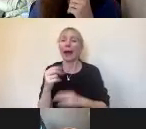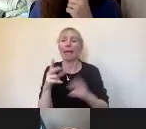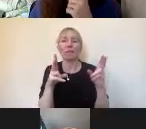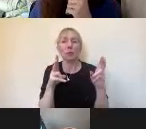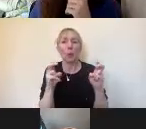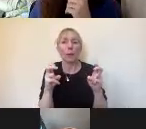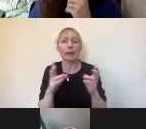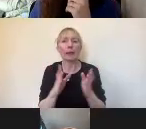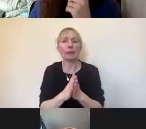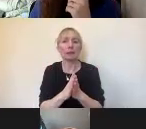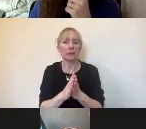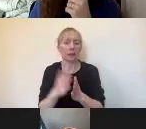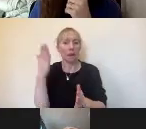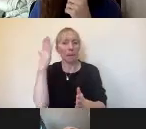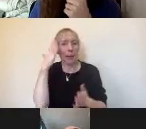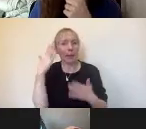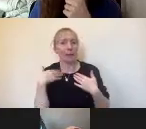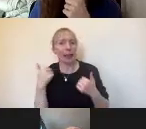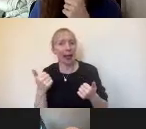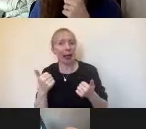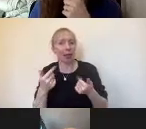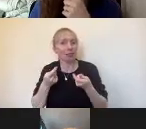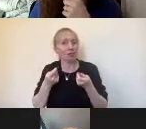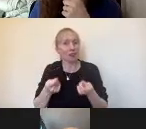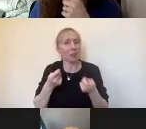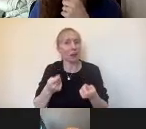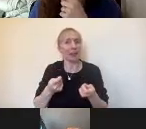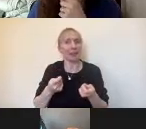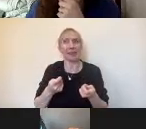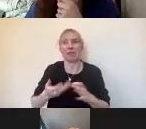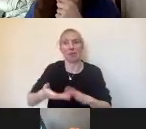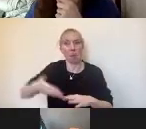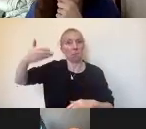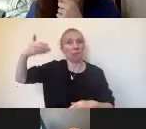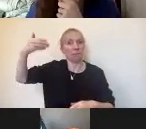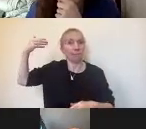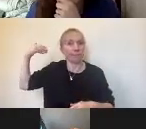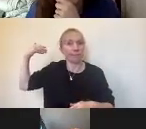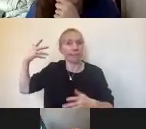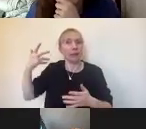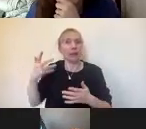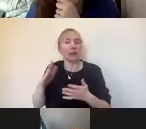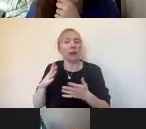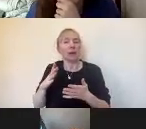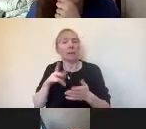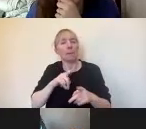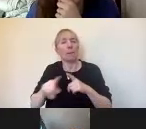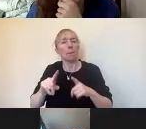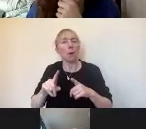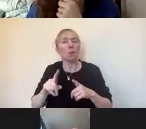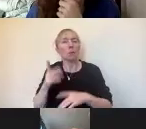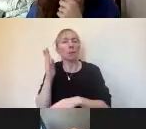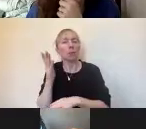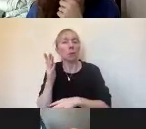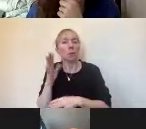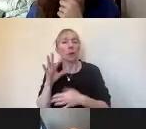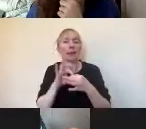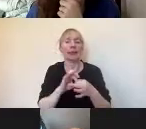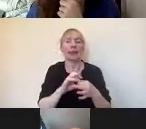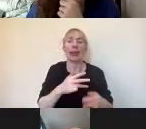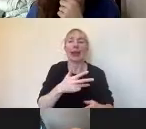of the mental health and treatment in a historic context. So most of the talk is based around about 1839